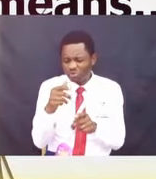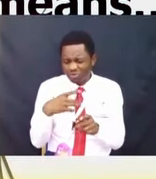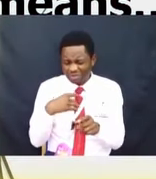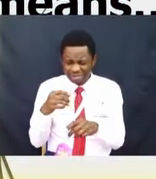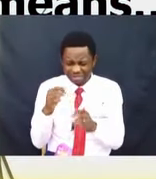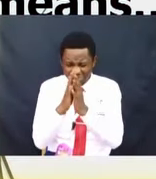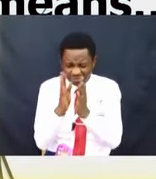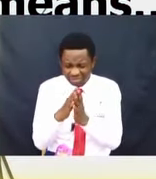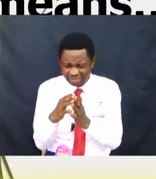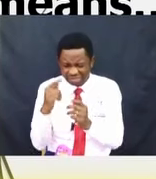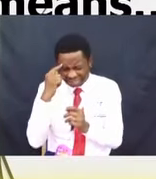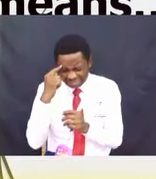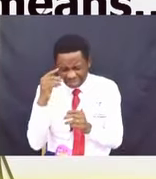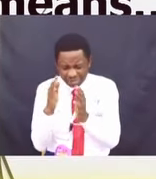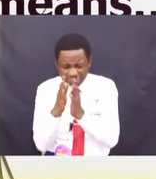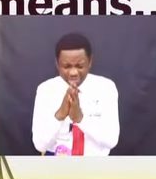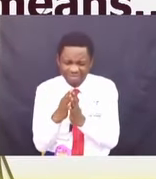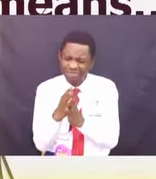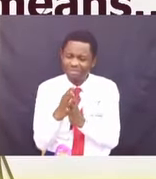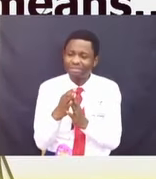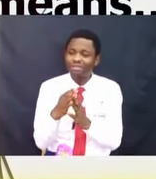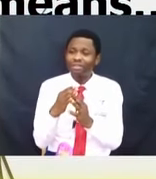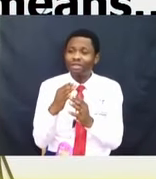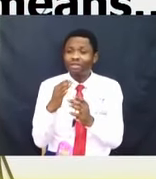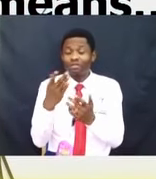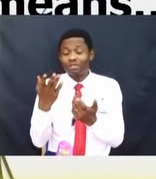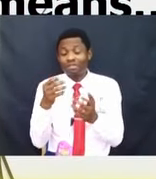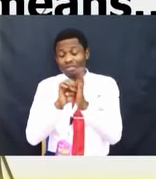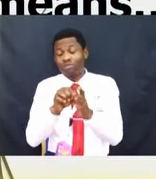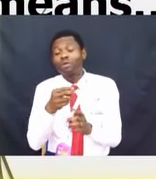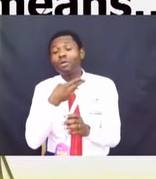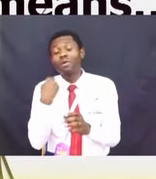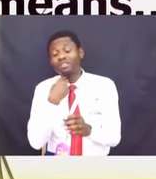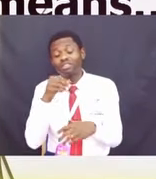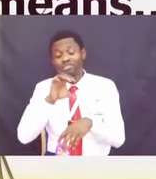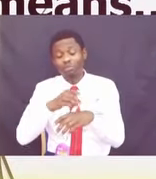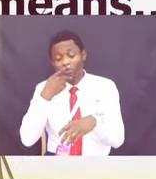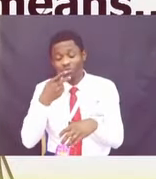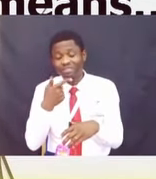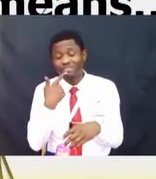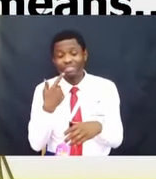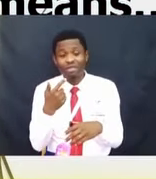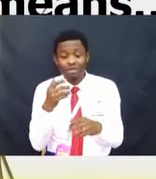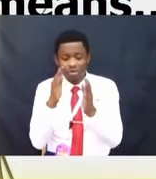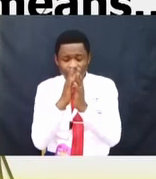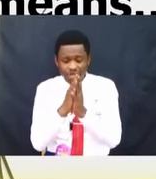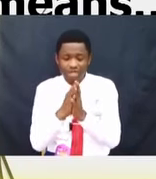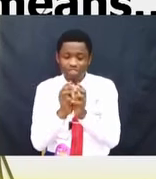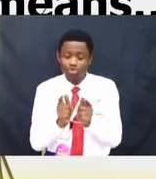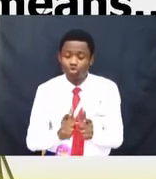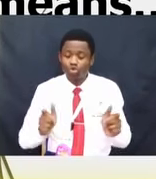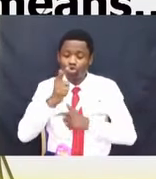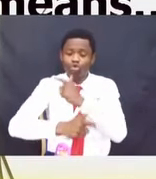of Pentecost, if you're a Sofmami and we're saying that this prayer is a global prayer for the advancement of the Church of